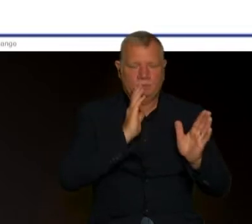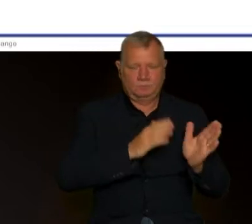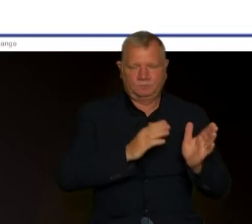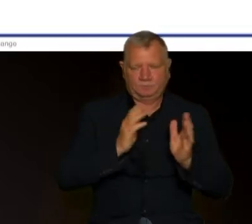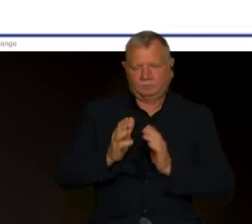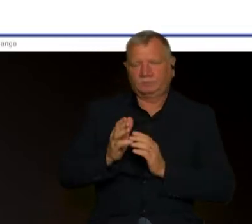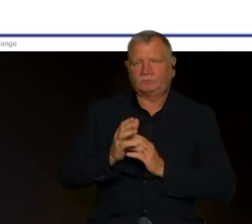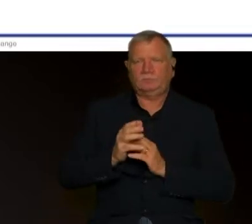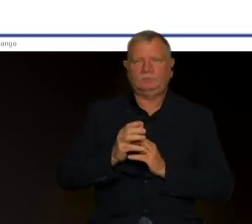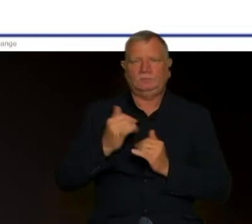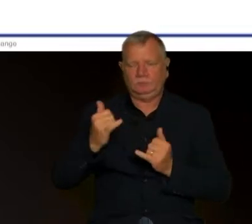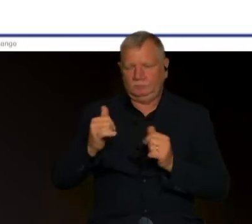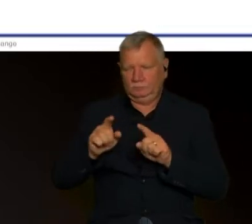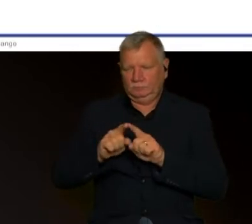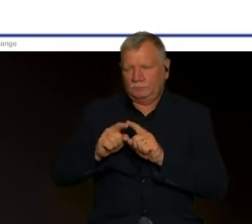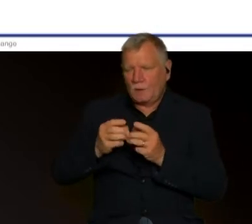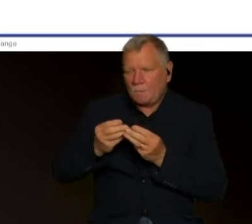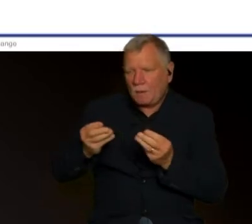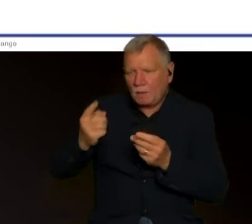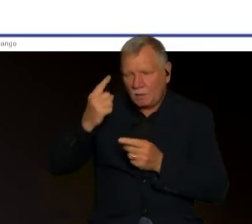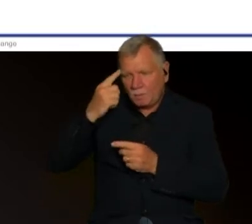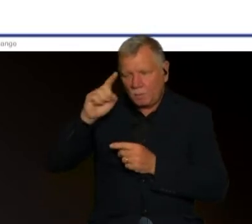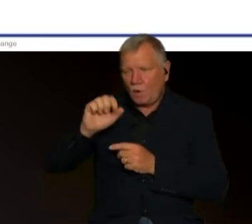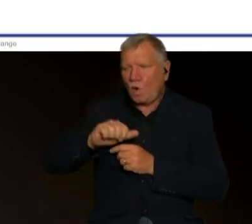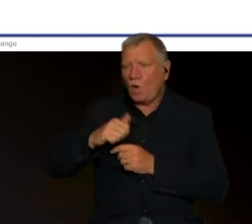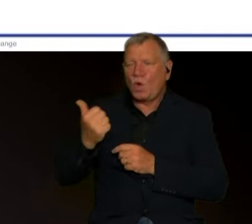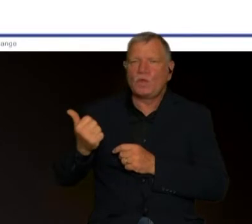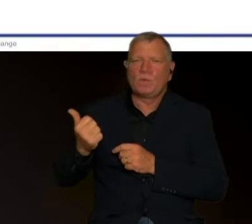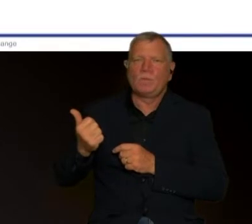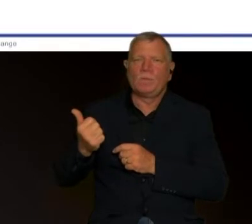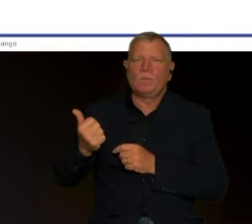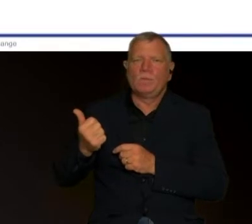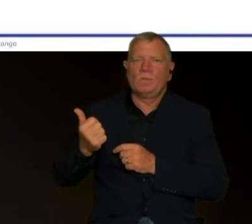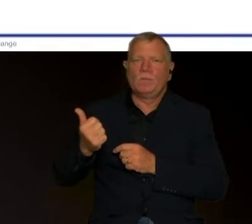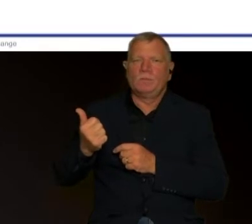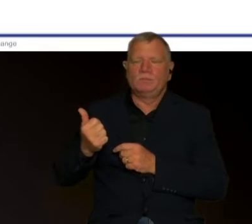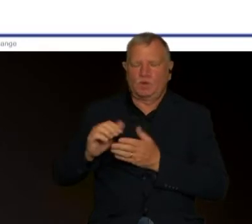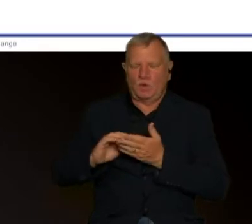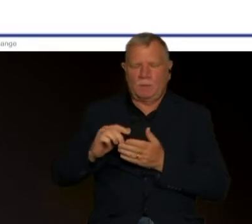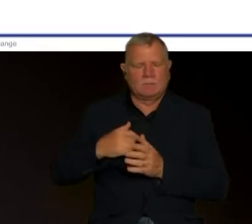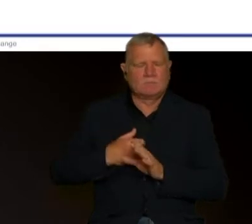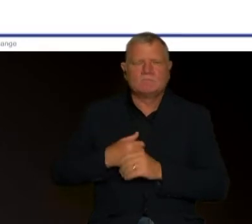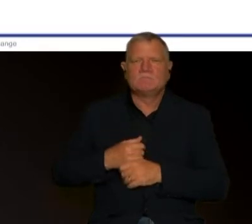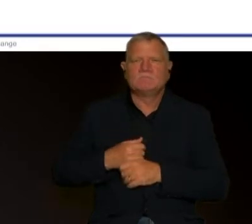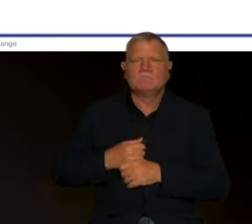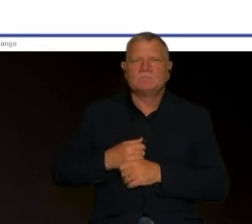so let's do this, use the same methodology for other